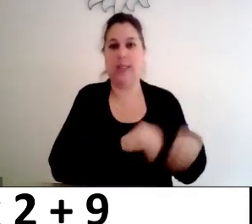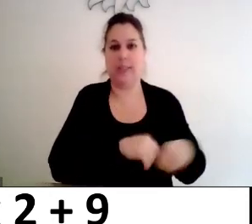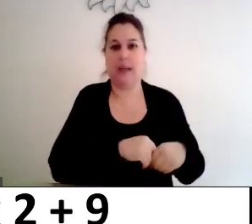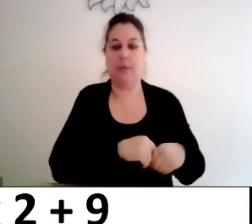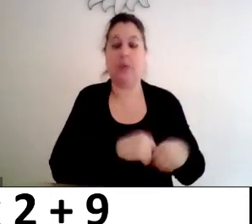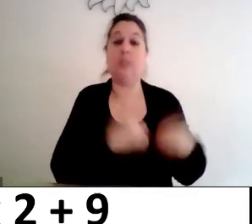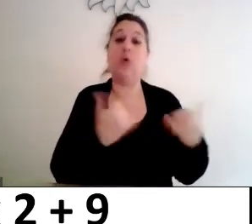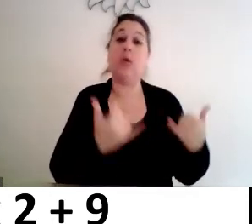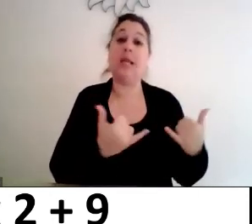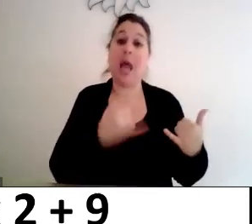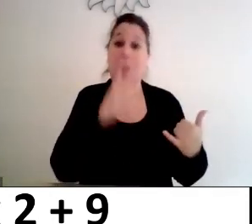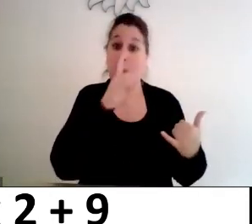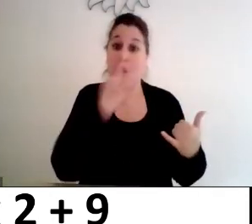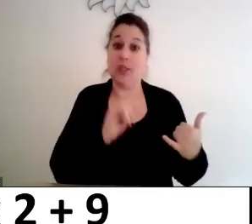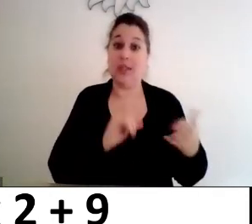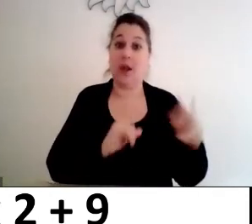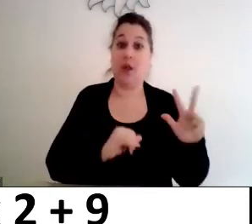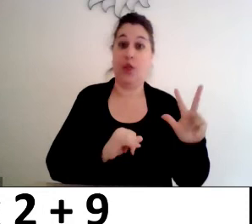down.